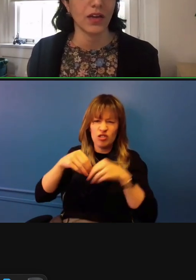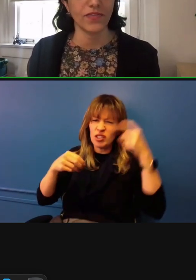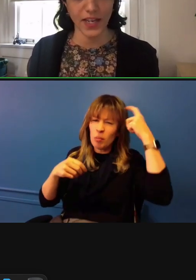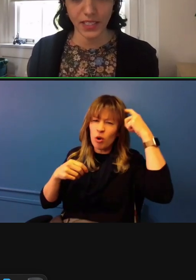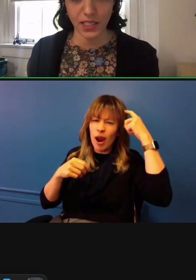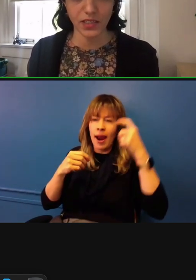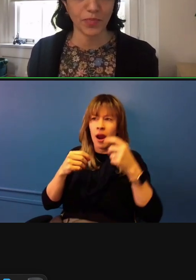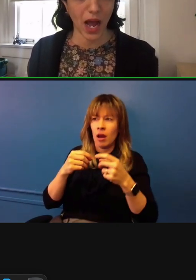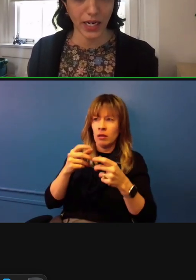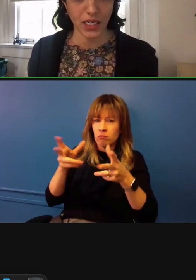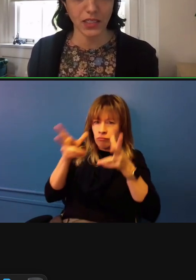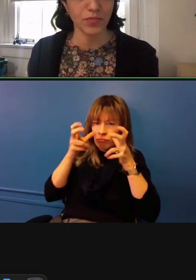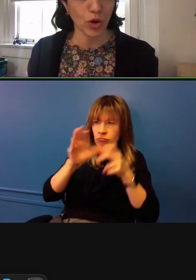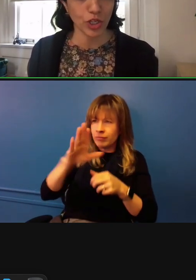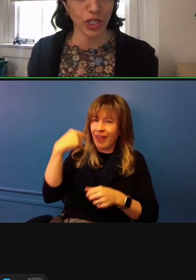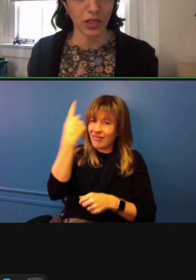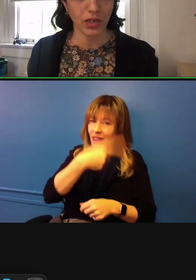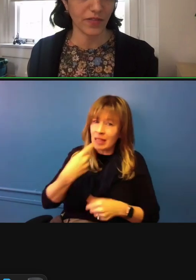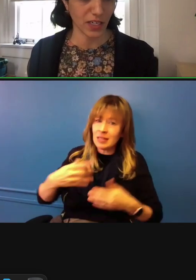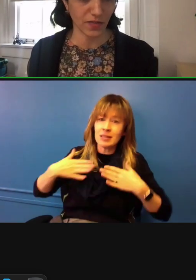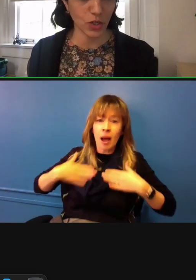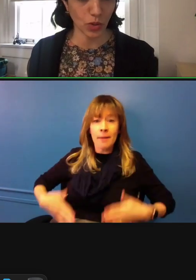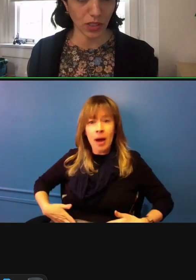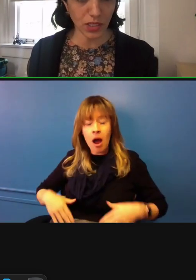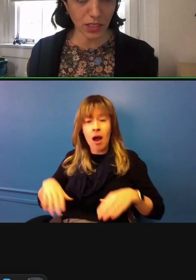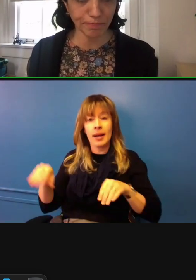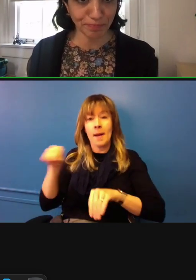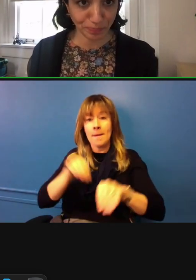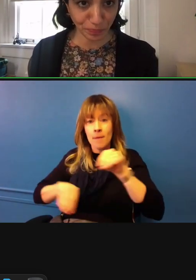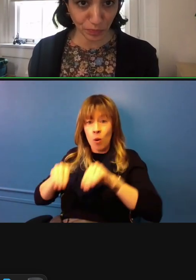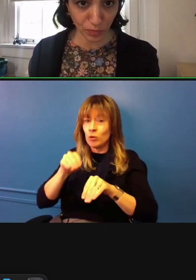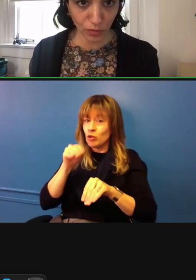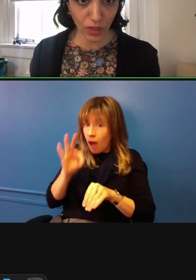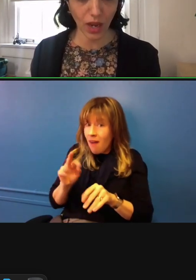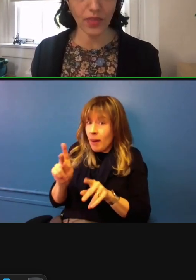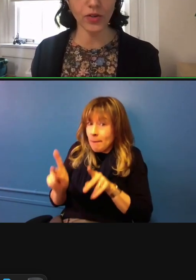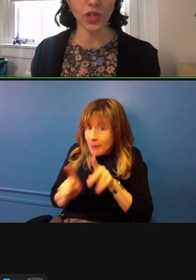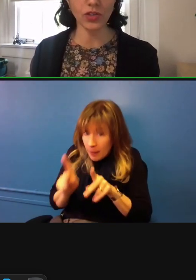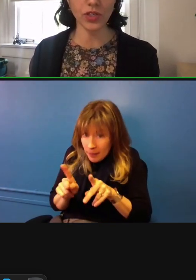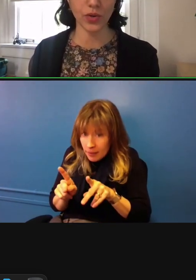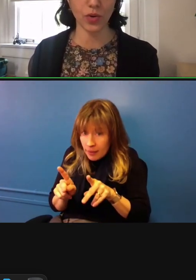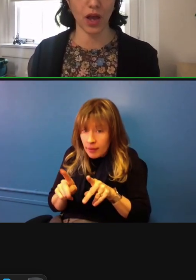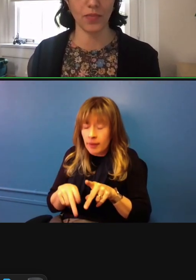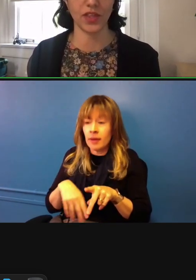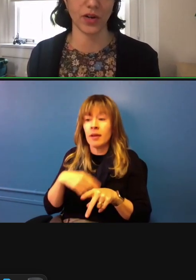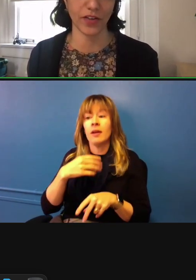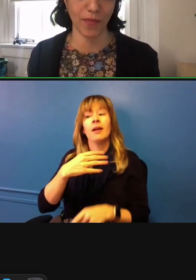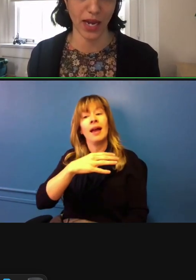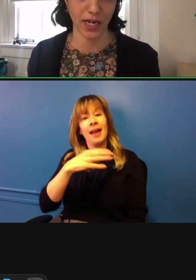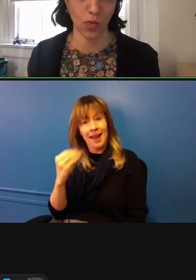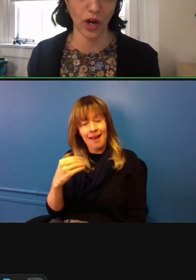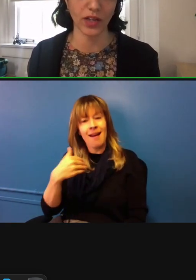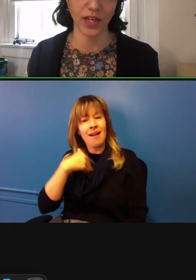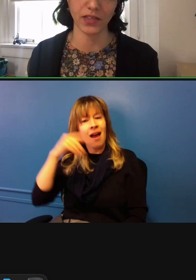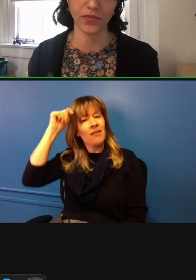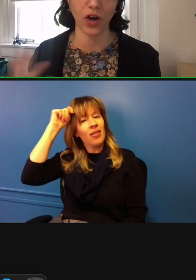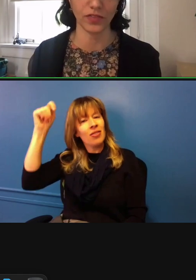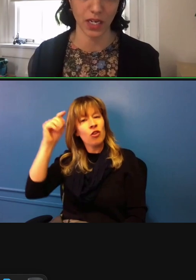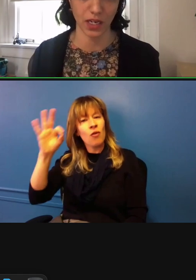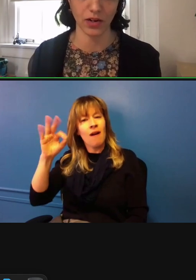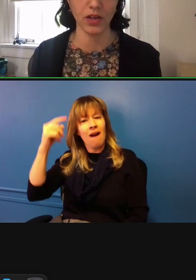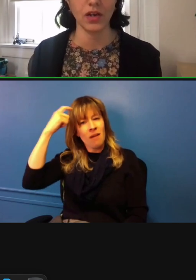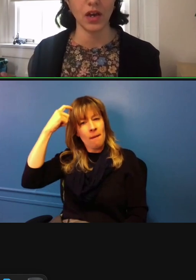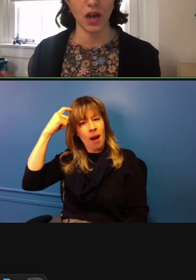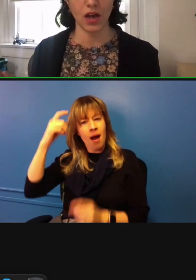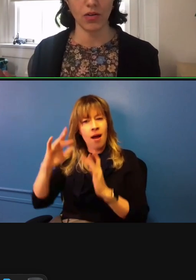perceiving faces, bodies, motion of individuals. And there's also the theory of mind network that's